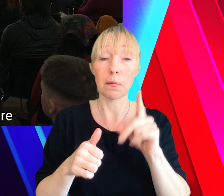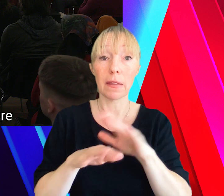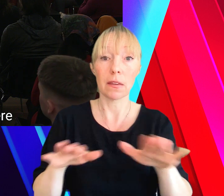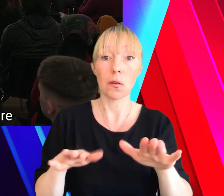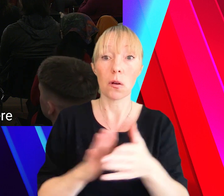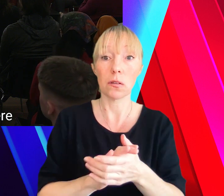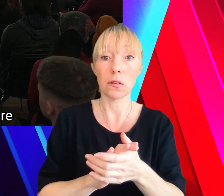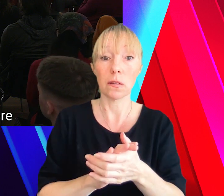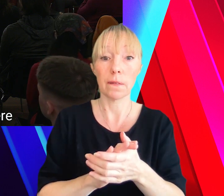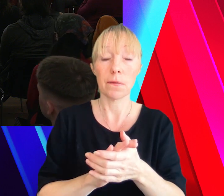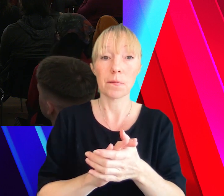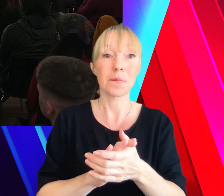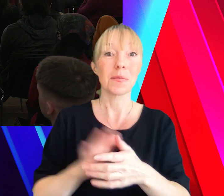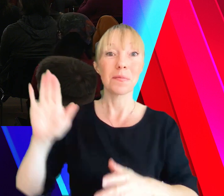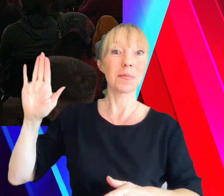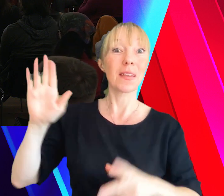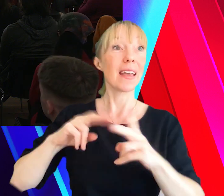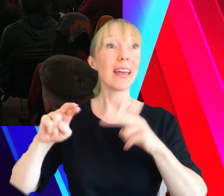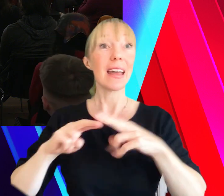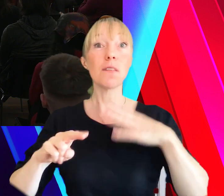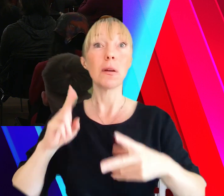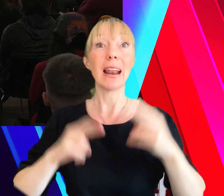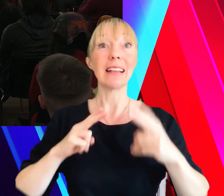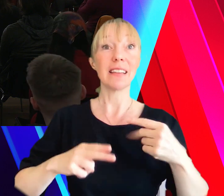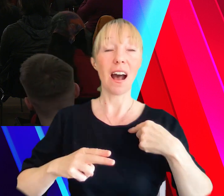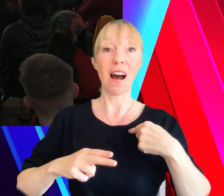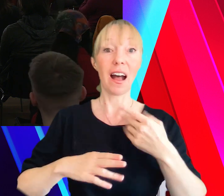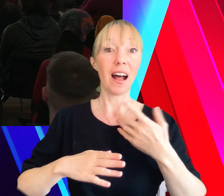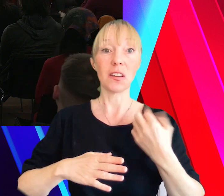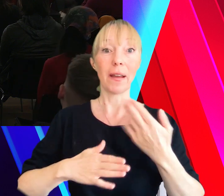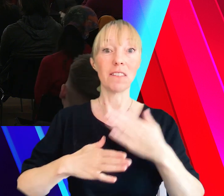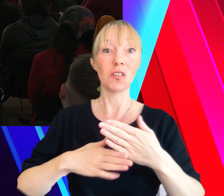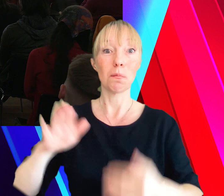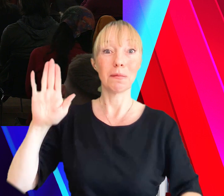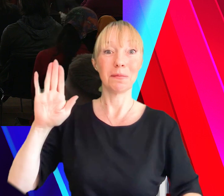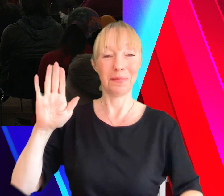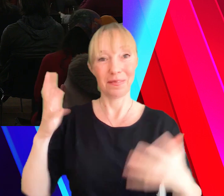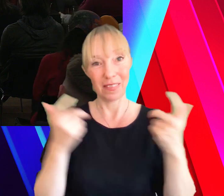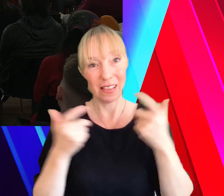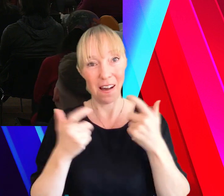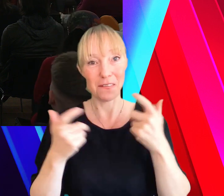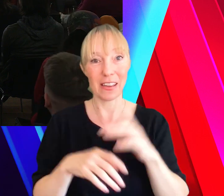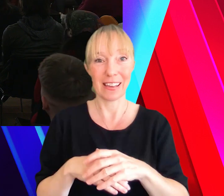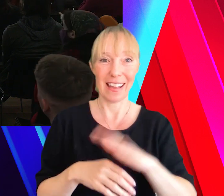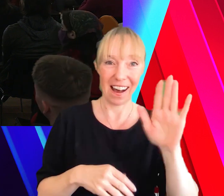Like you're all here. If anyone wants an editor, please, I'm unemployed.